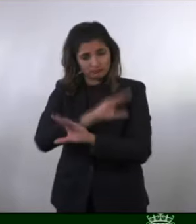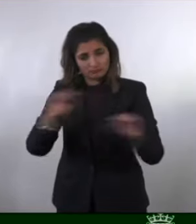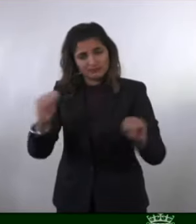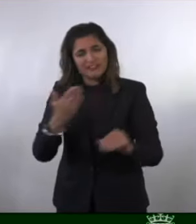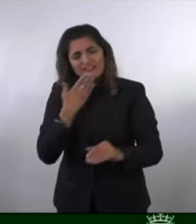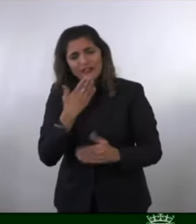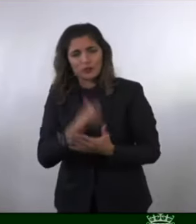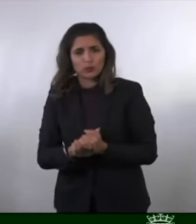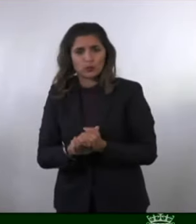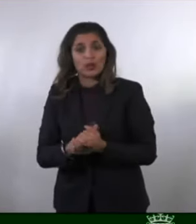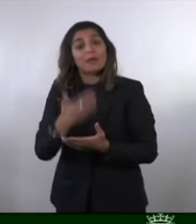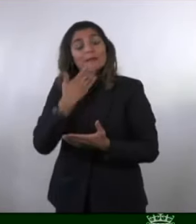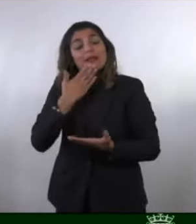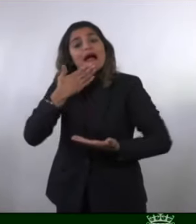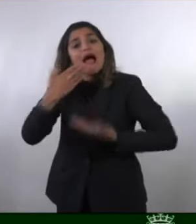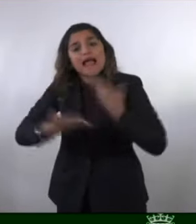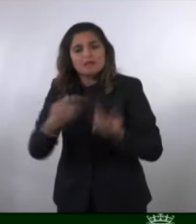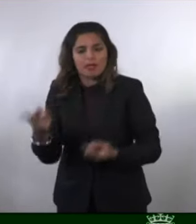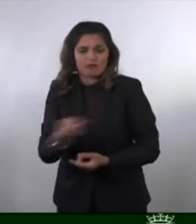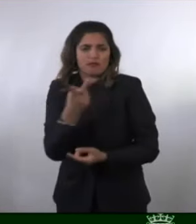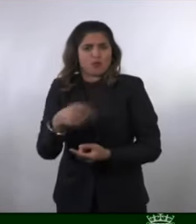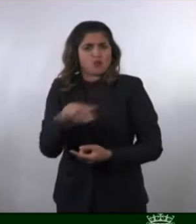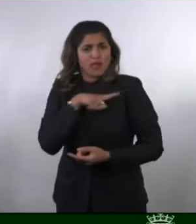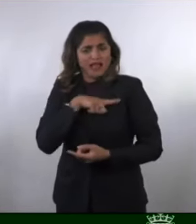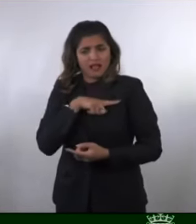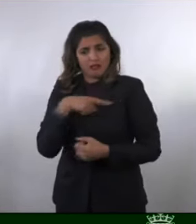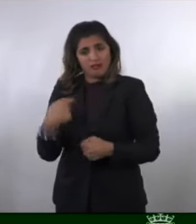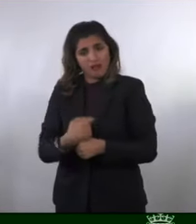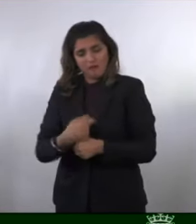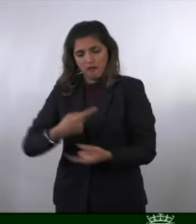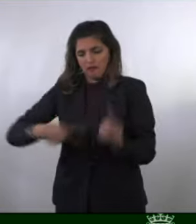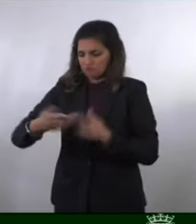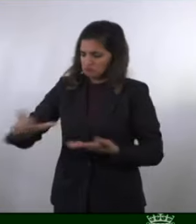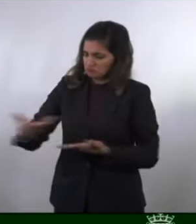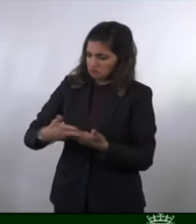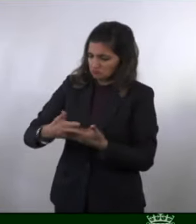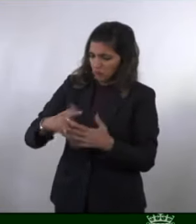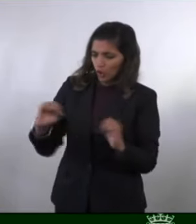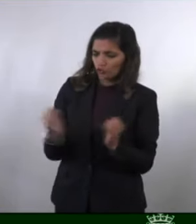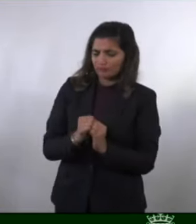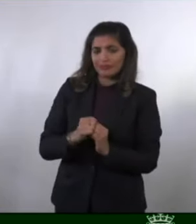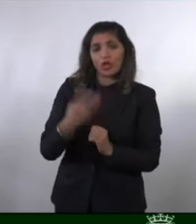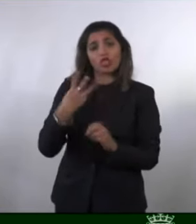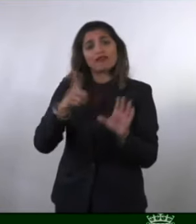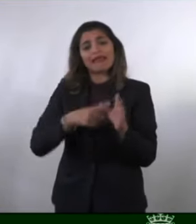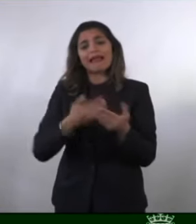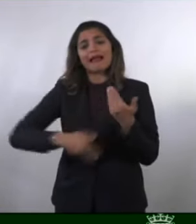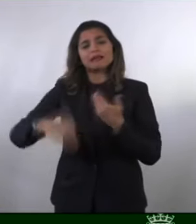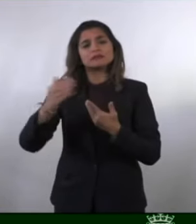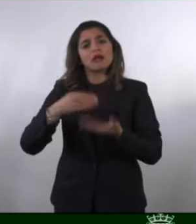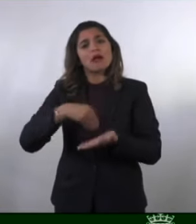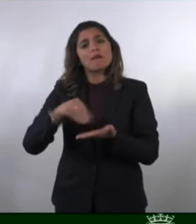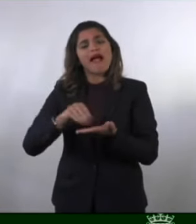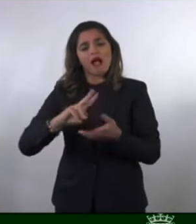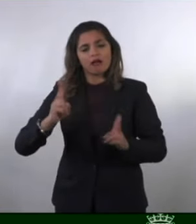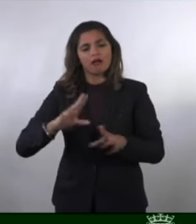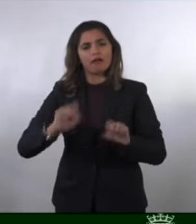why this government believes they should be subjected to a 3-year pay freeze, and whether he thinks that's appropriate?